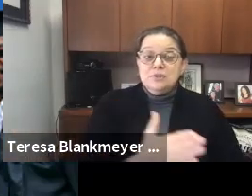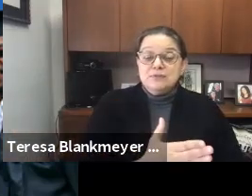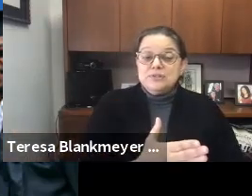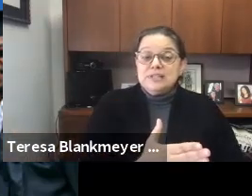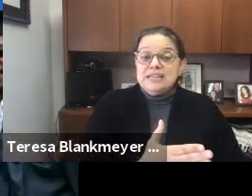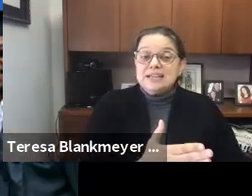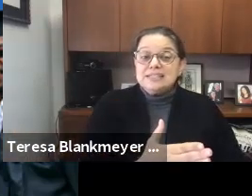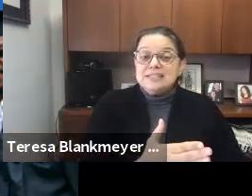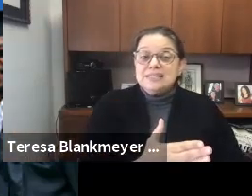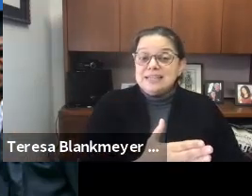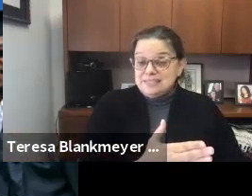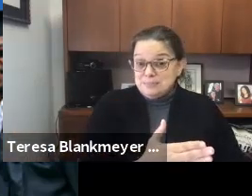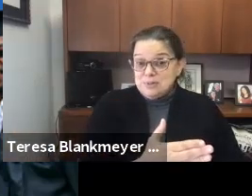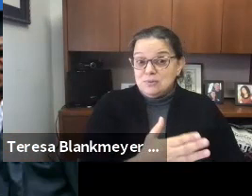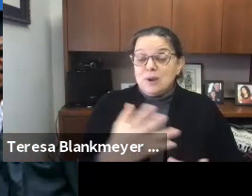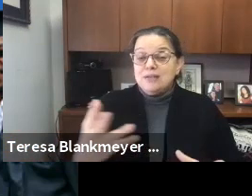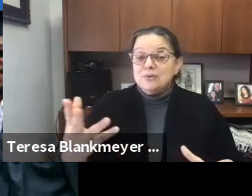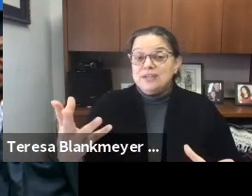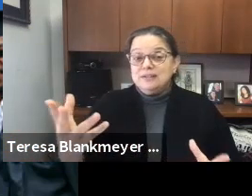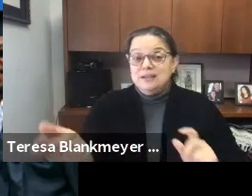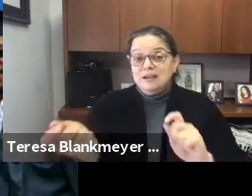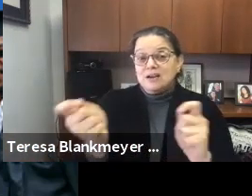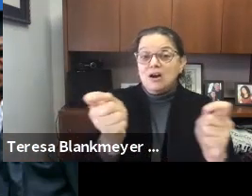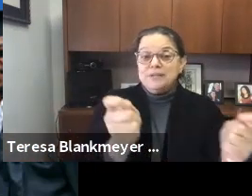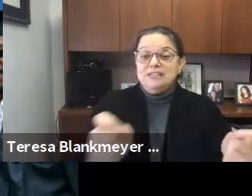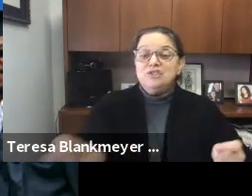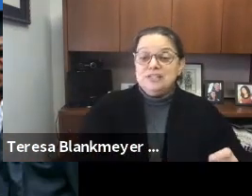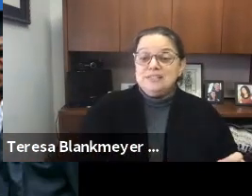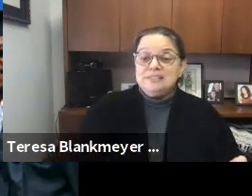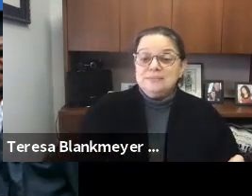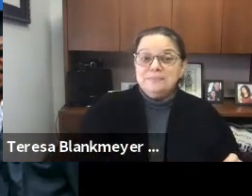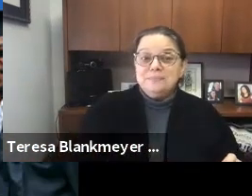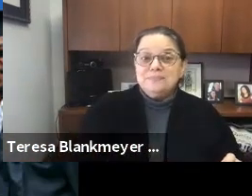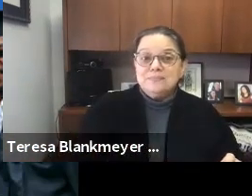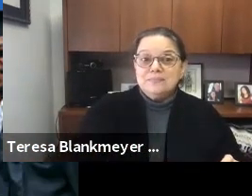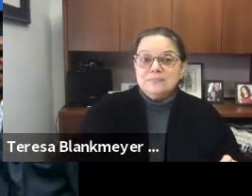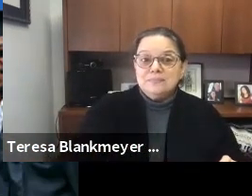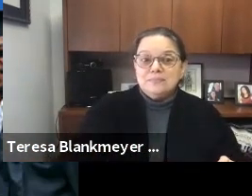become universally accessible rather than accommodationist?